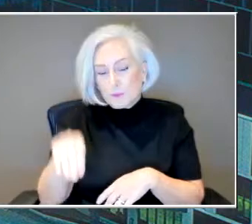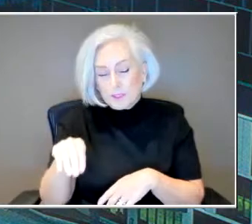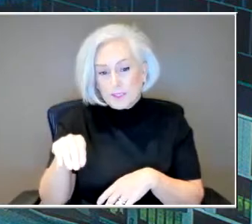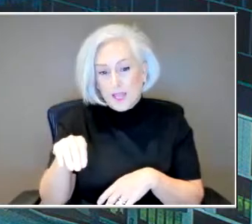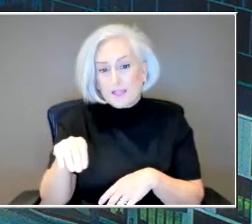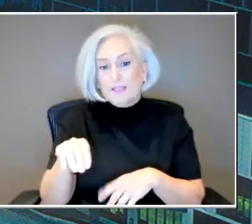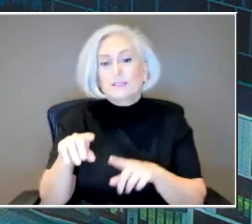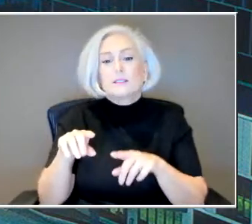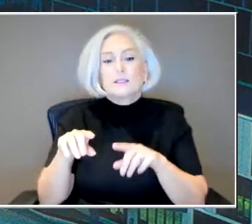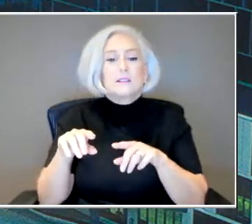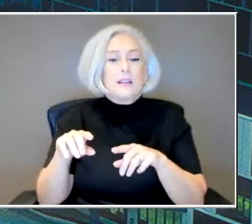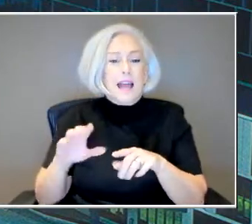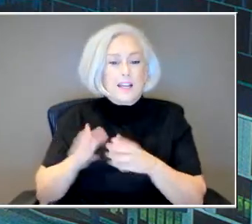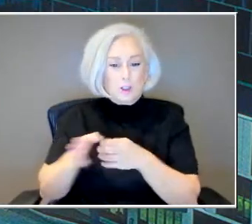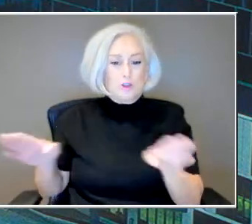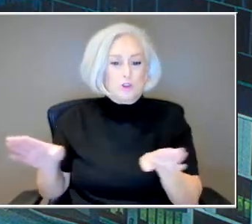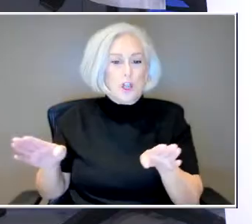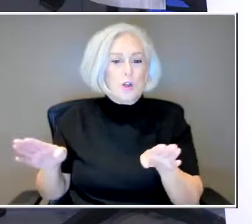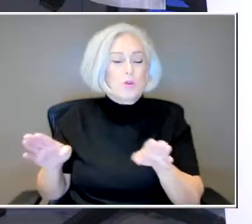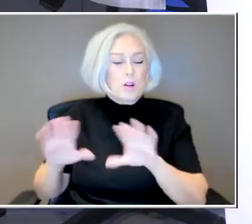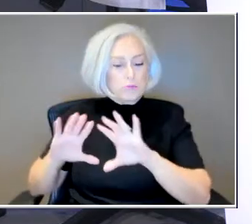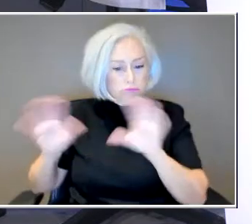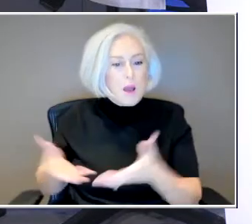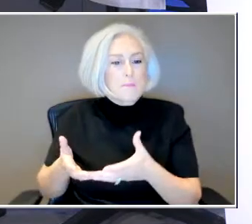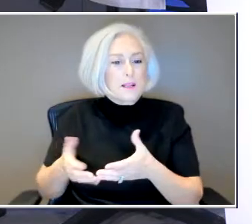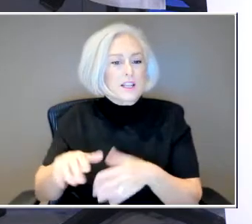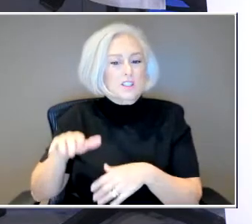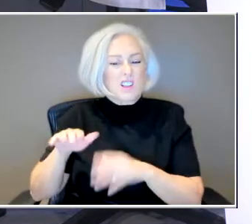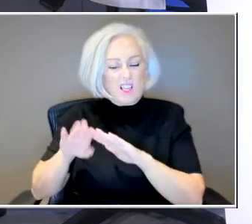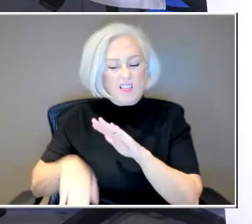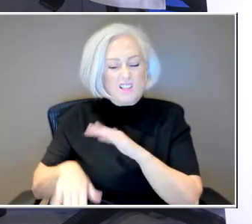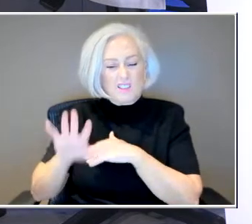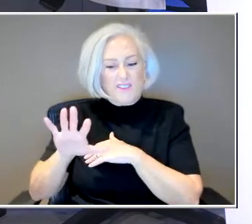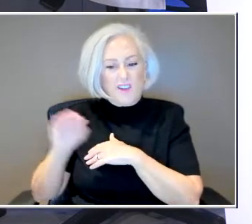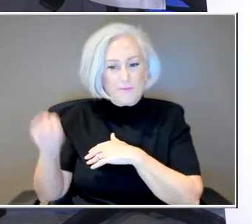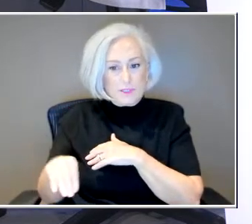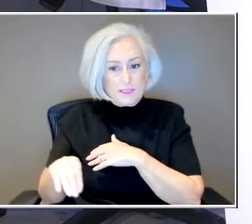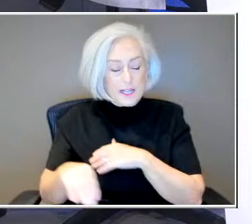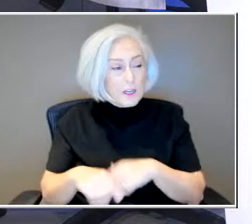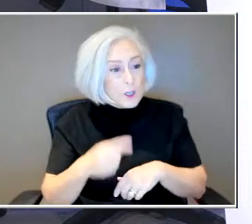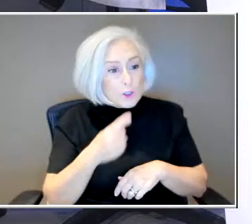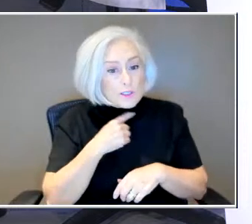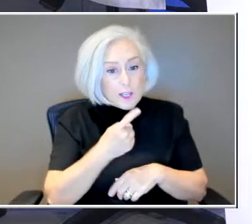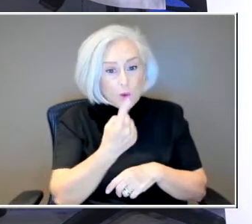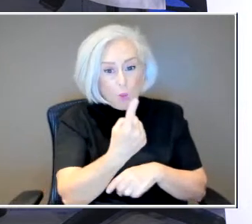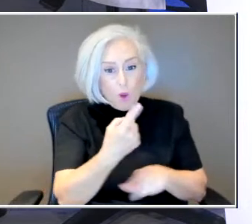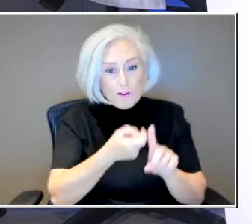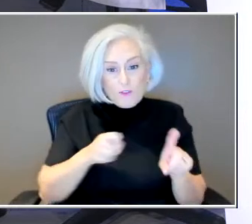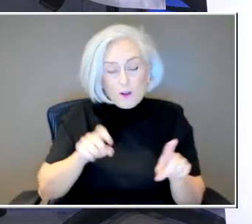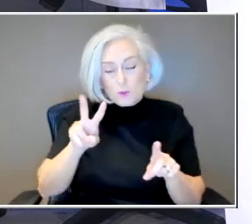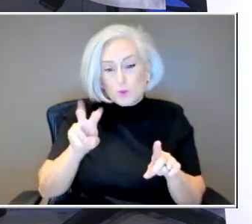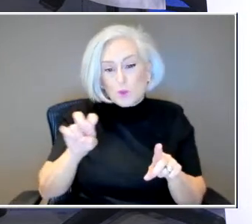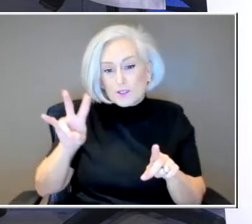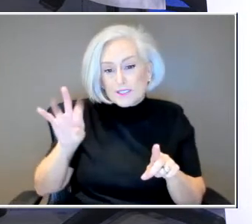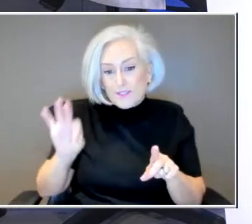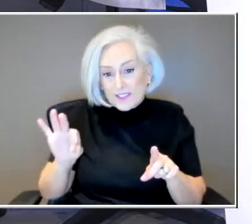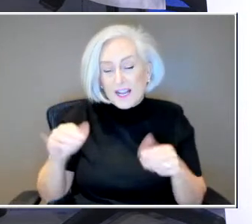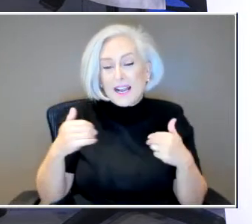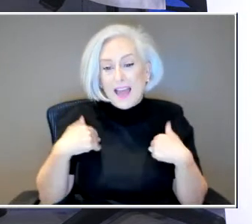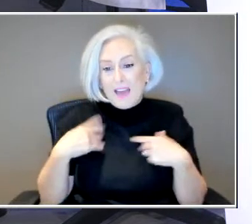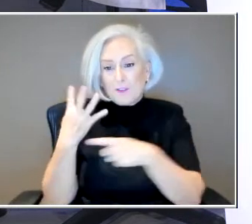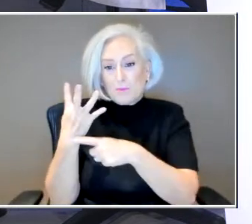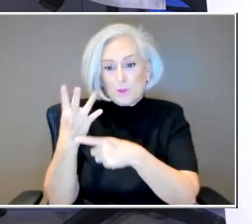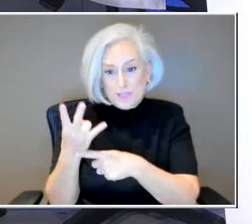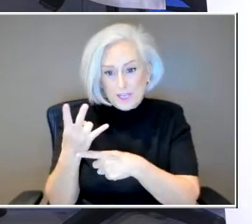than 5% in the general population. So estimated 1 in 279 people carry the mutation. So does that mean there's a lot of people who